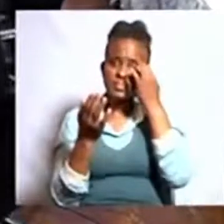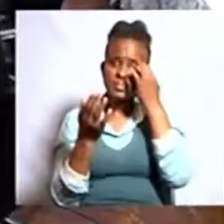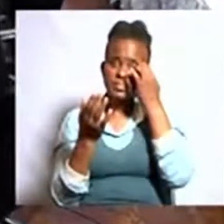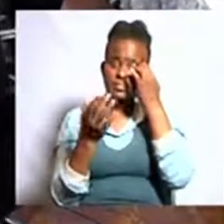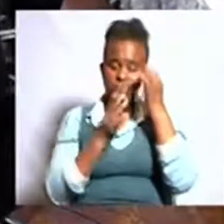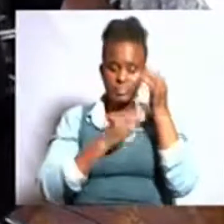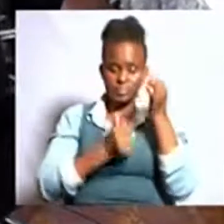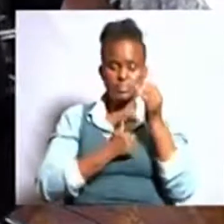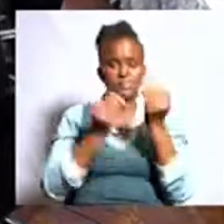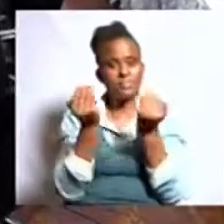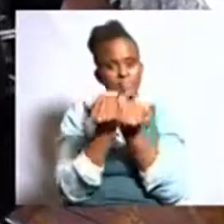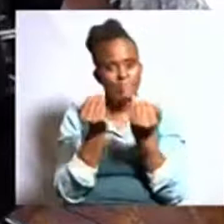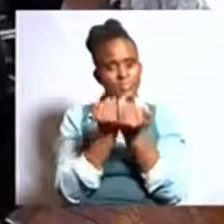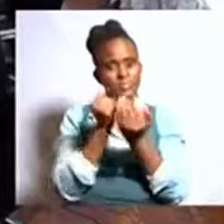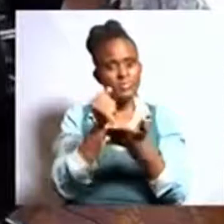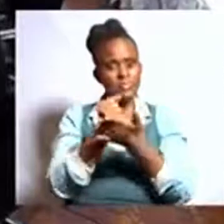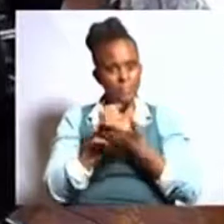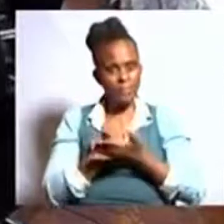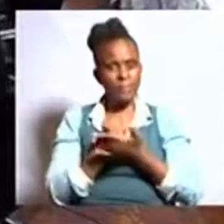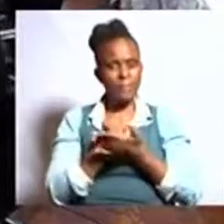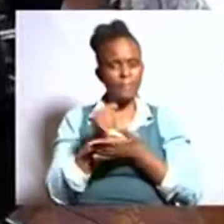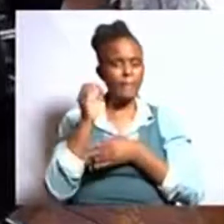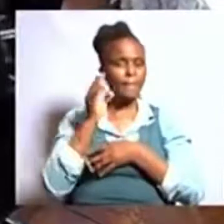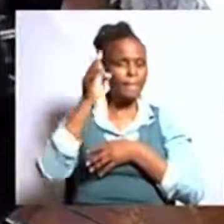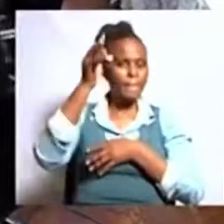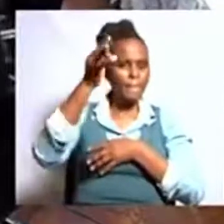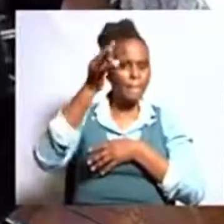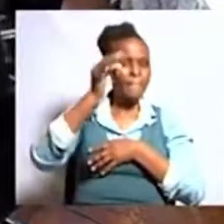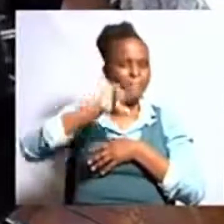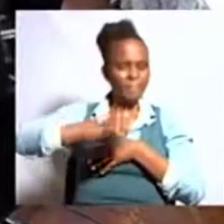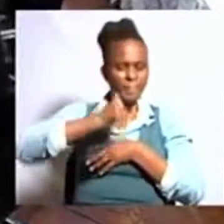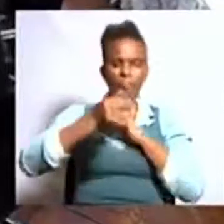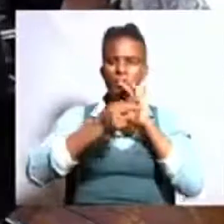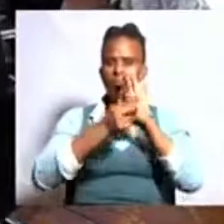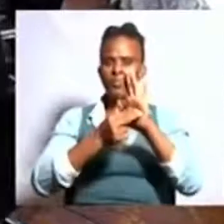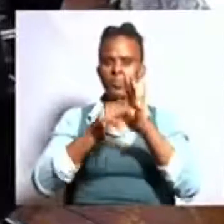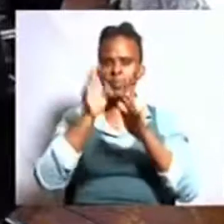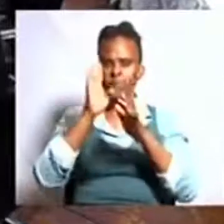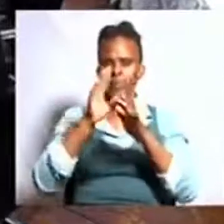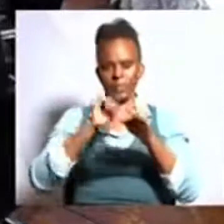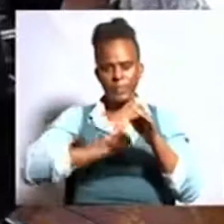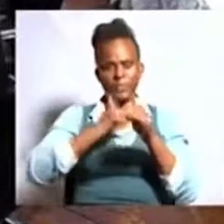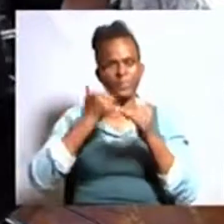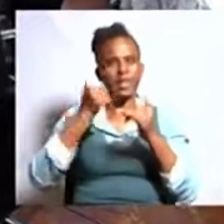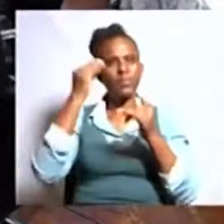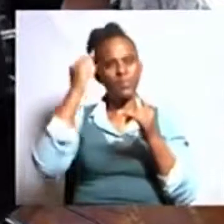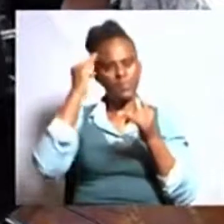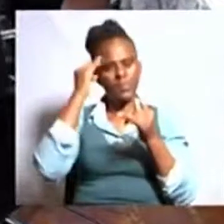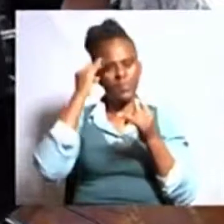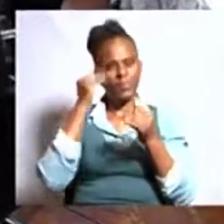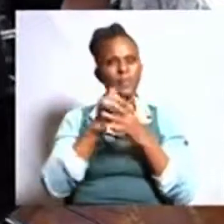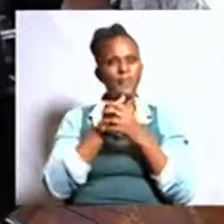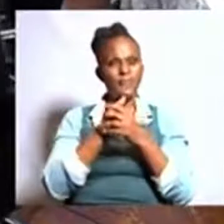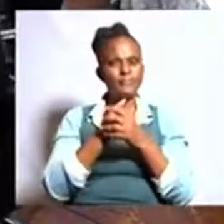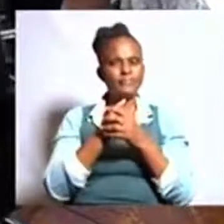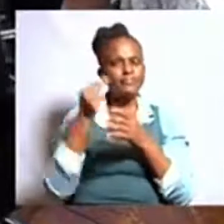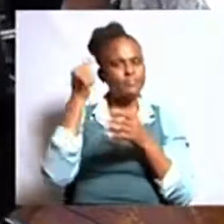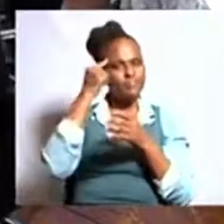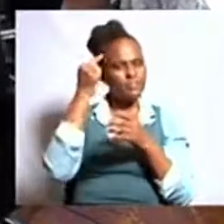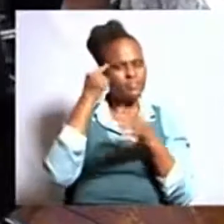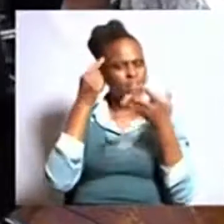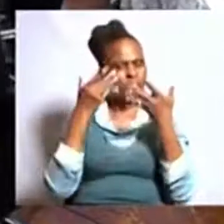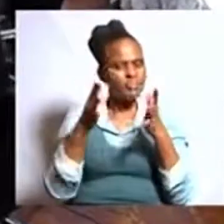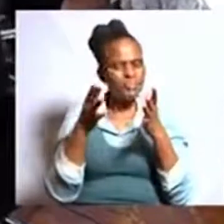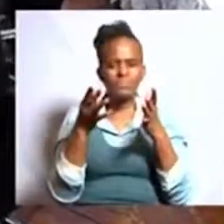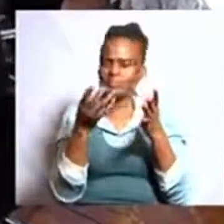I seek your indulgence that in future we should reflect it, because we know that government did not lose